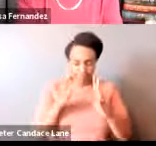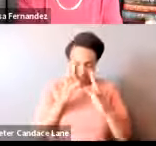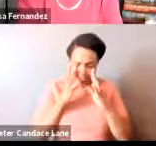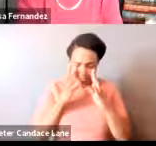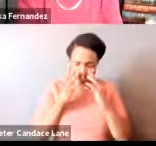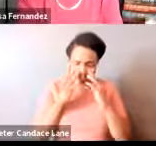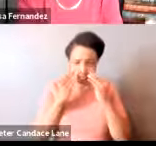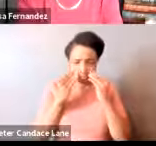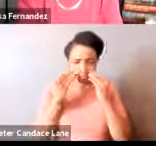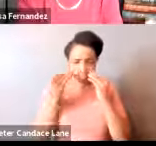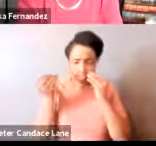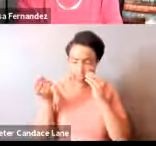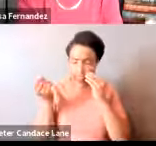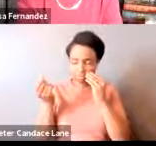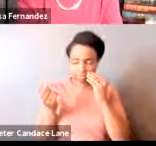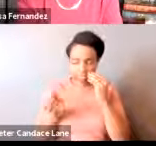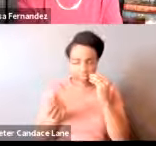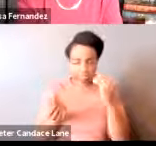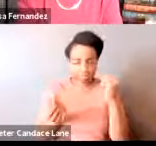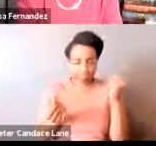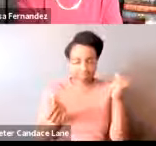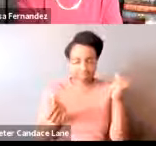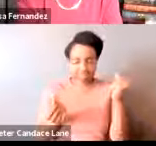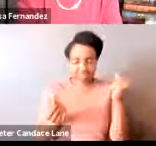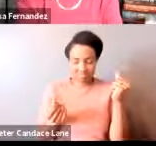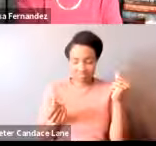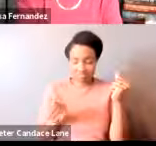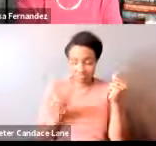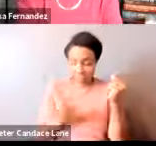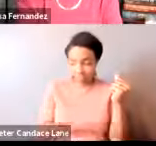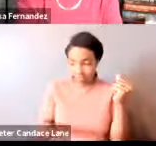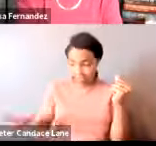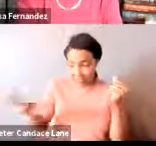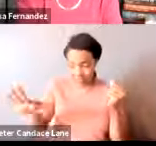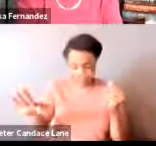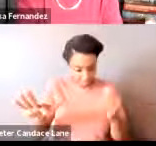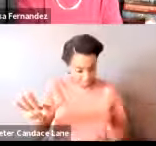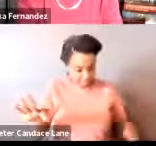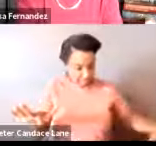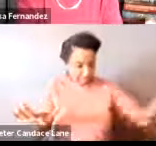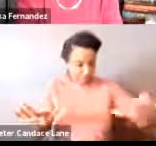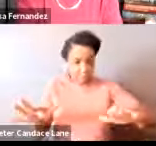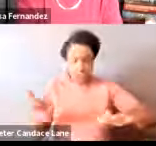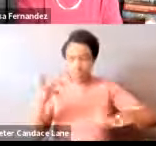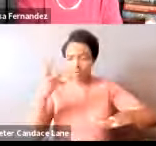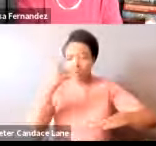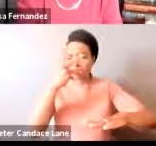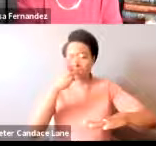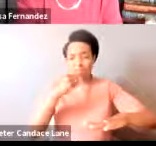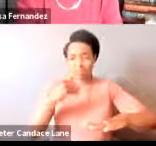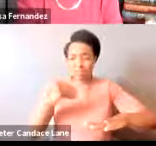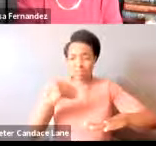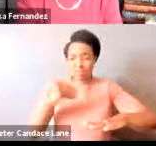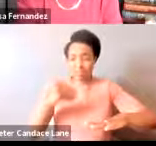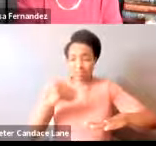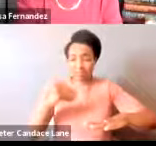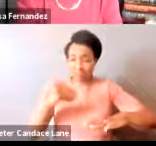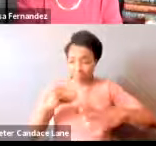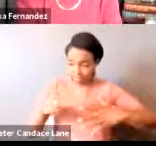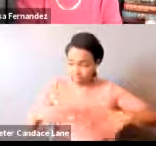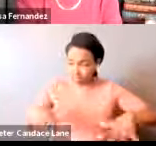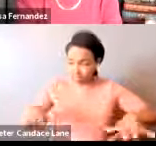And after them, all is paradise. After this frigid hell.